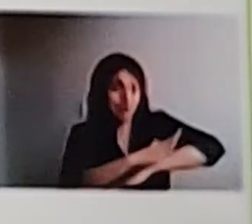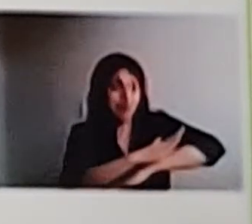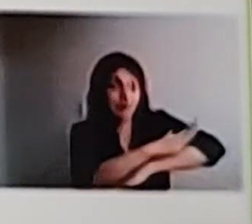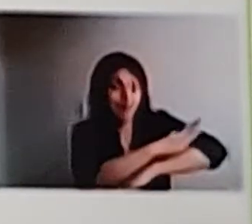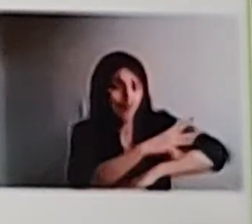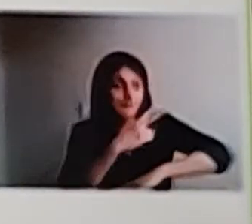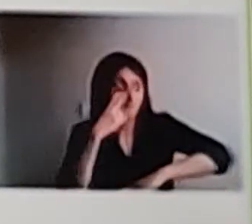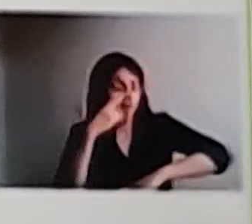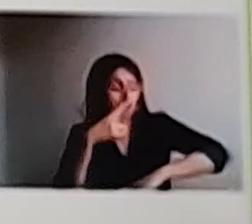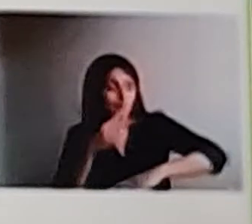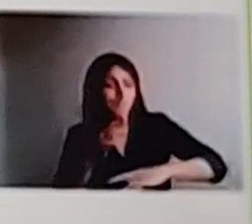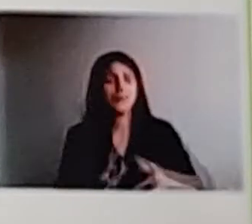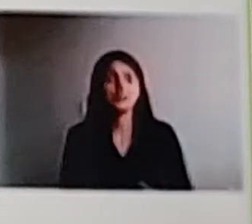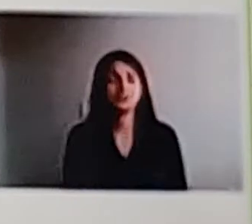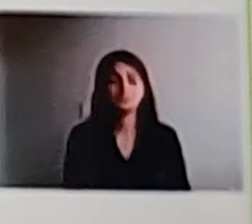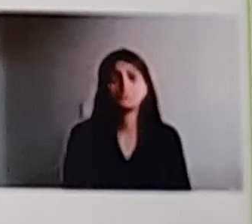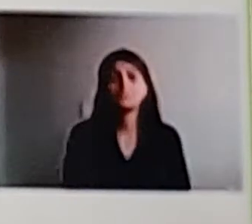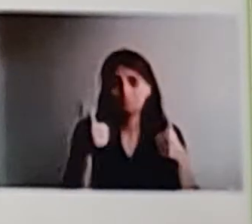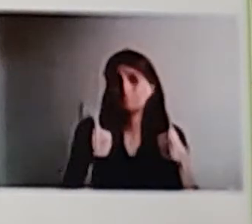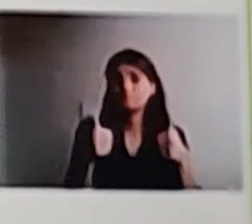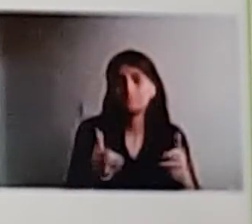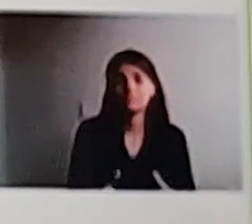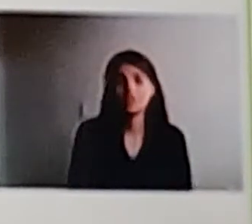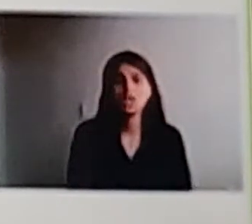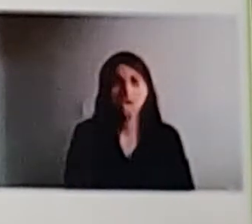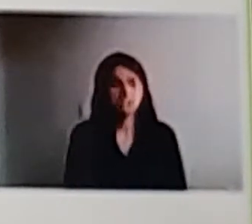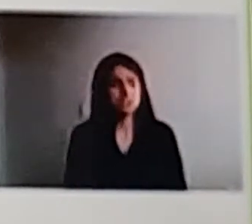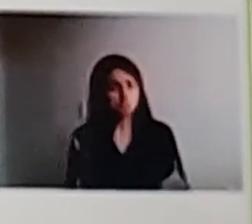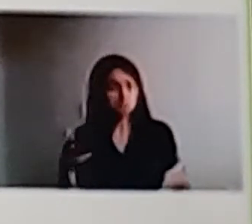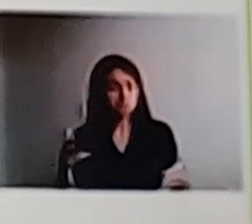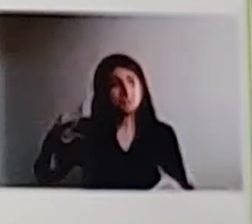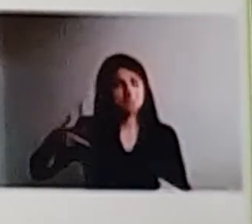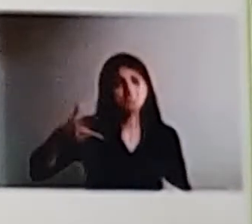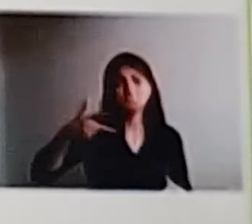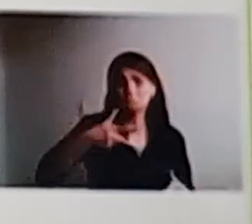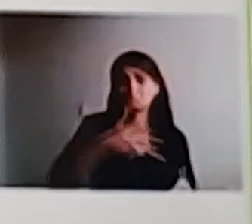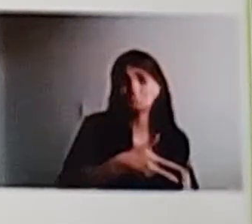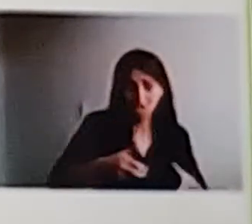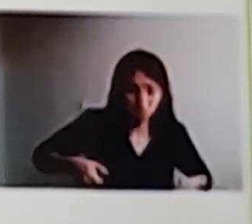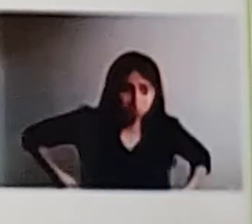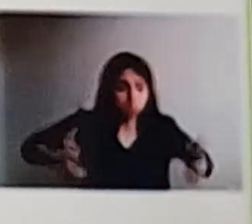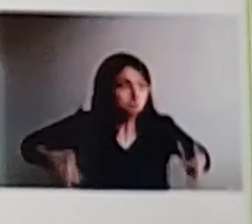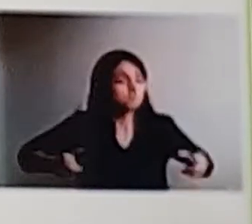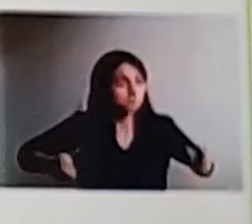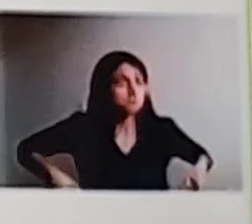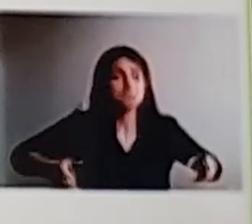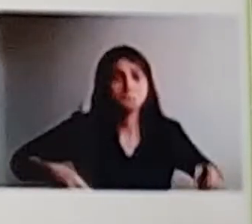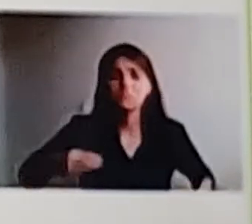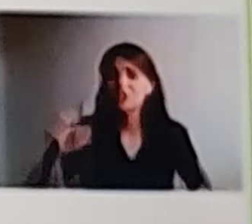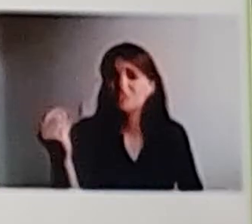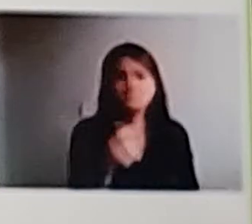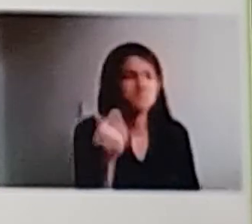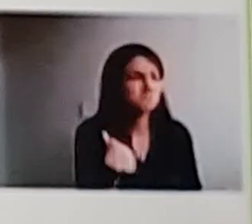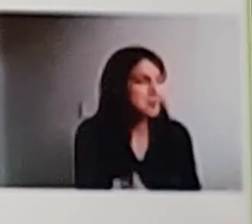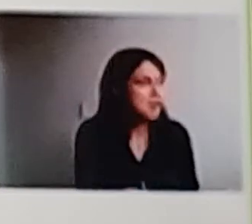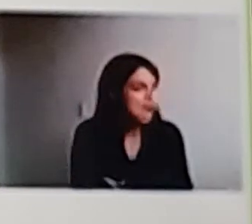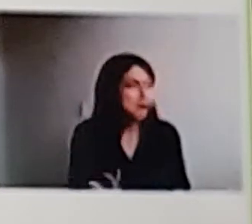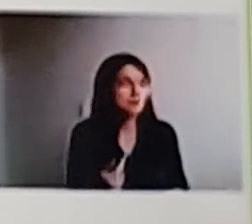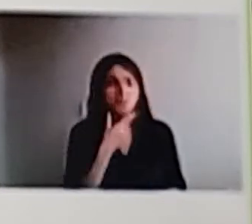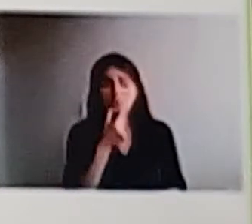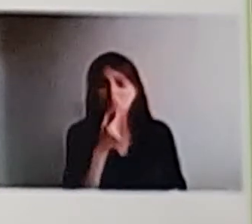area. You can see the ramps there. So all the areas, all the buildings inside Sharjah government